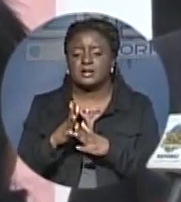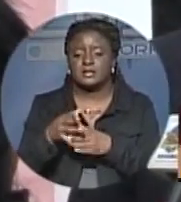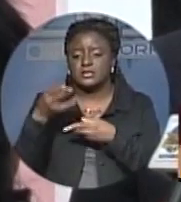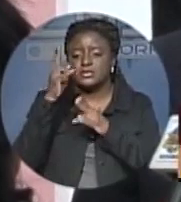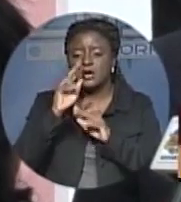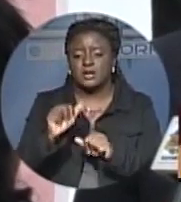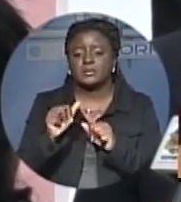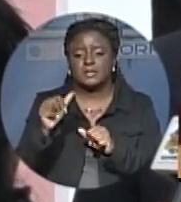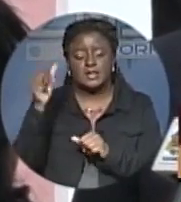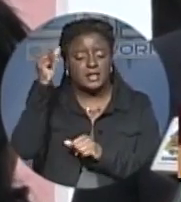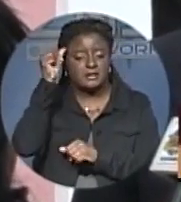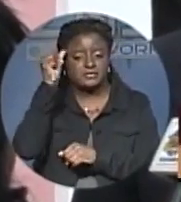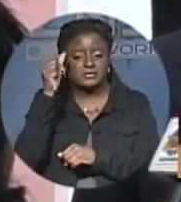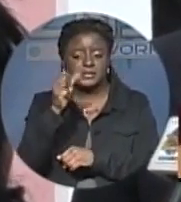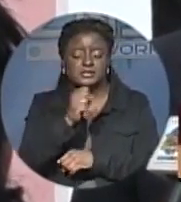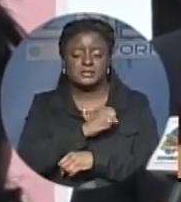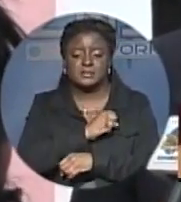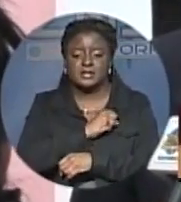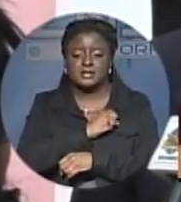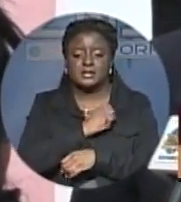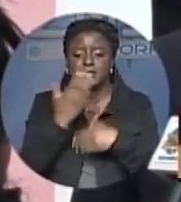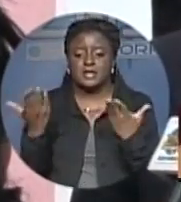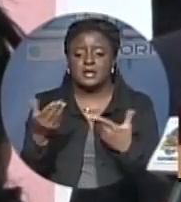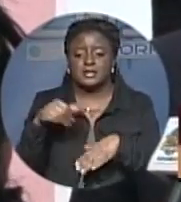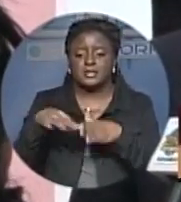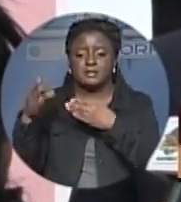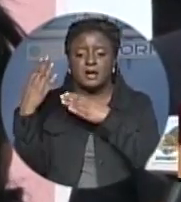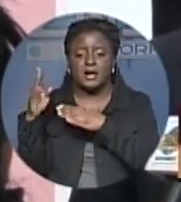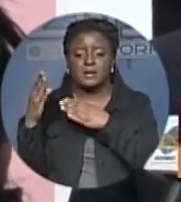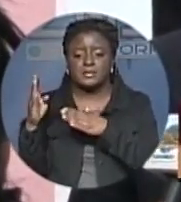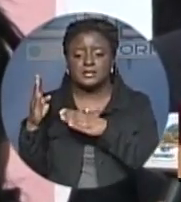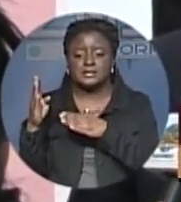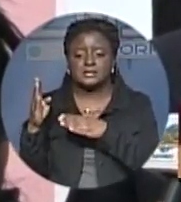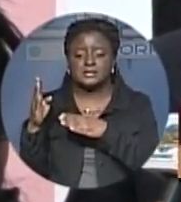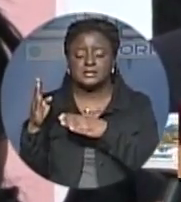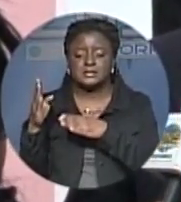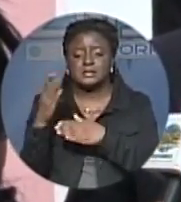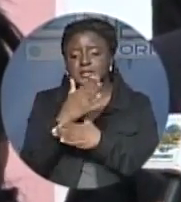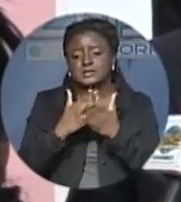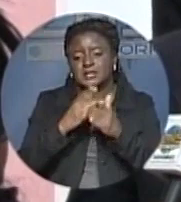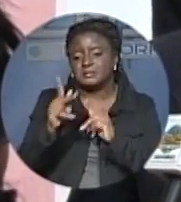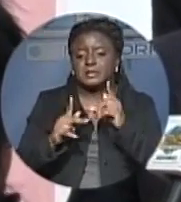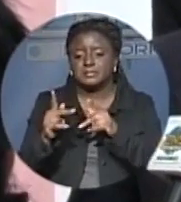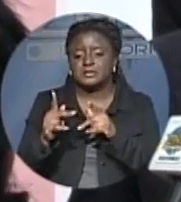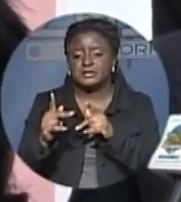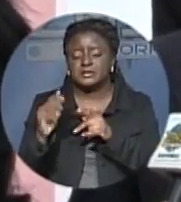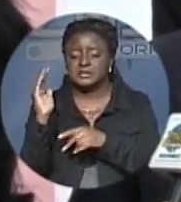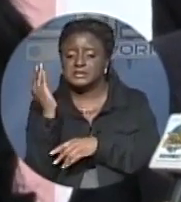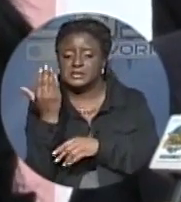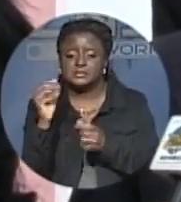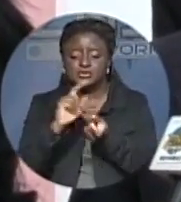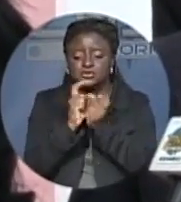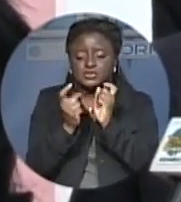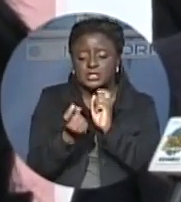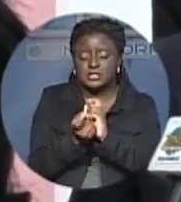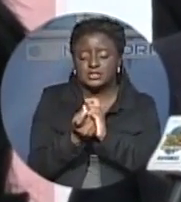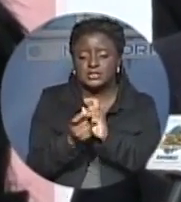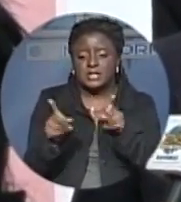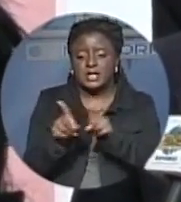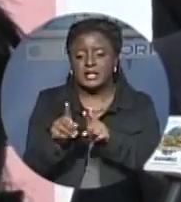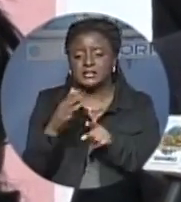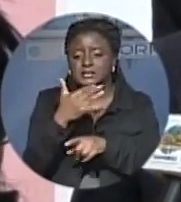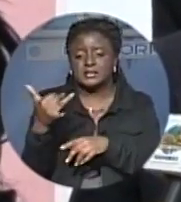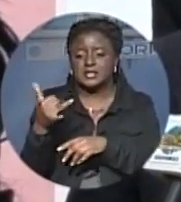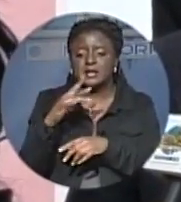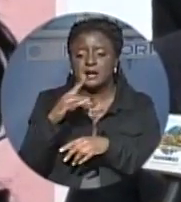world, persons, some of them seem to change as they move higher up as it relates to